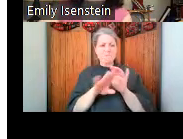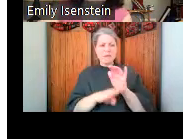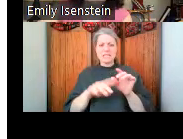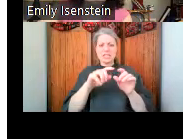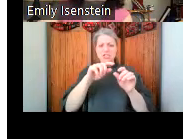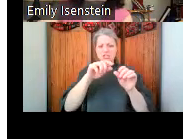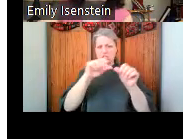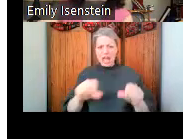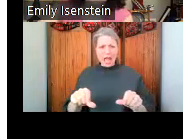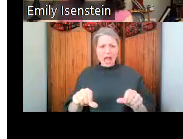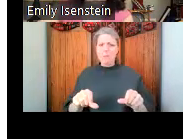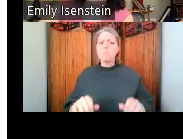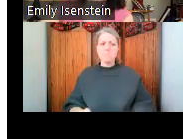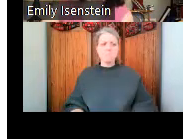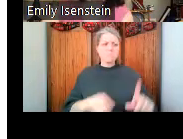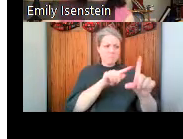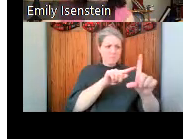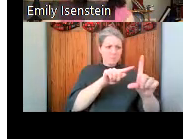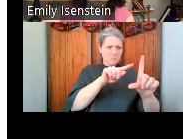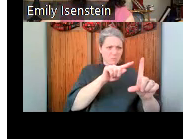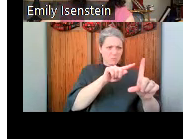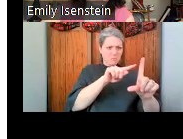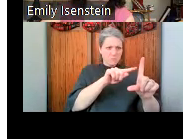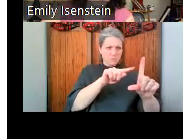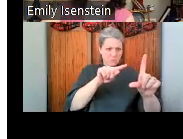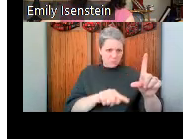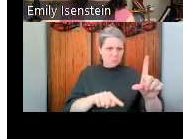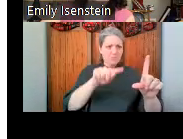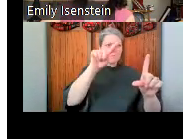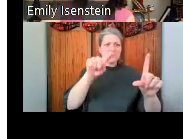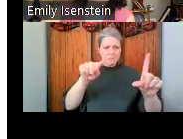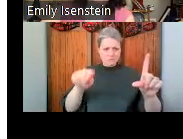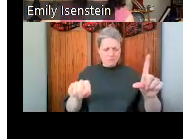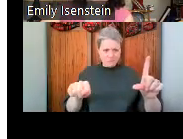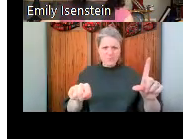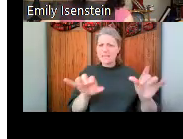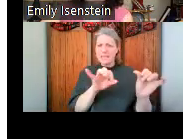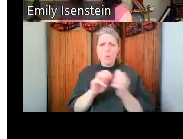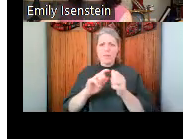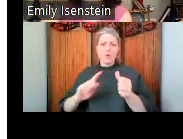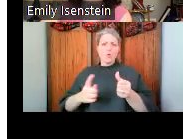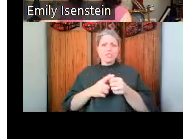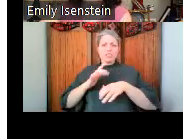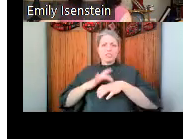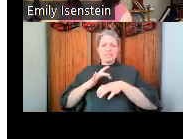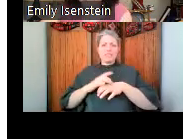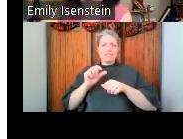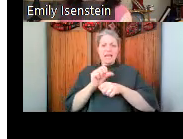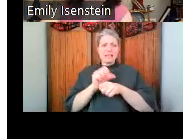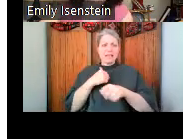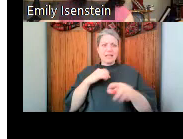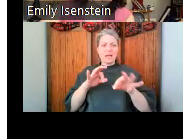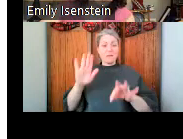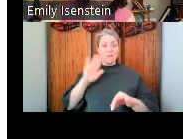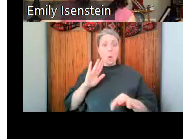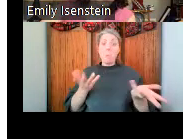saw with the original tactile task that I was explaining. So we really are seeing very robust